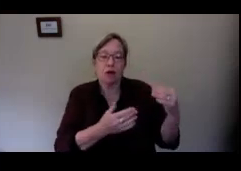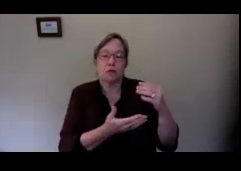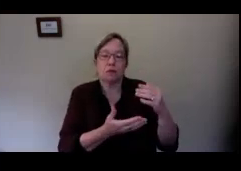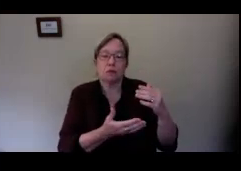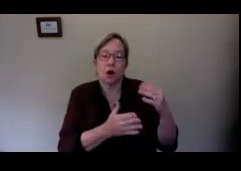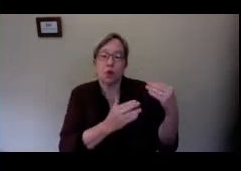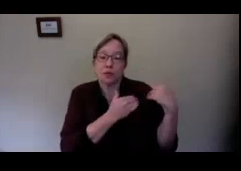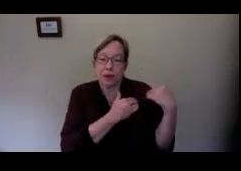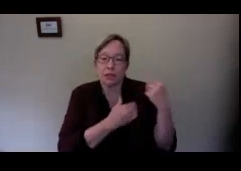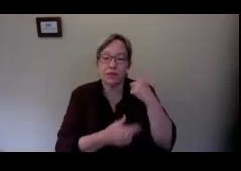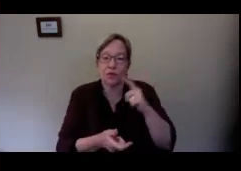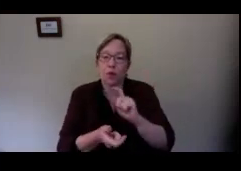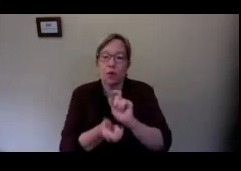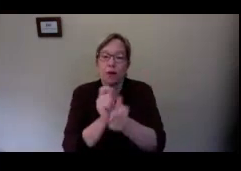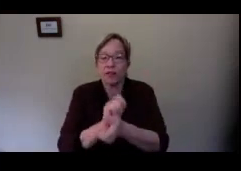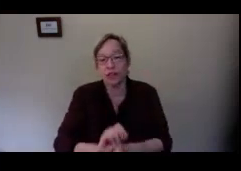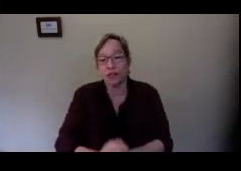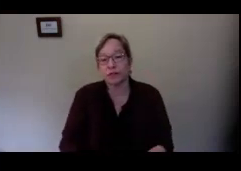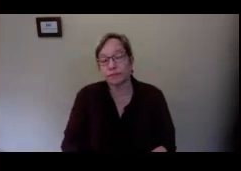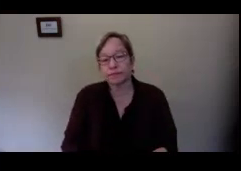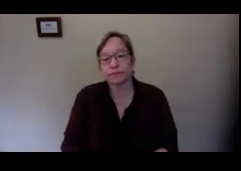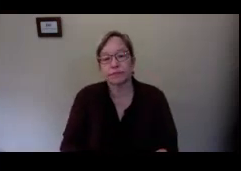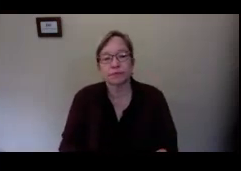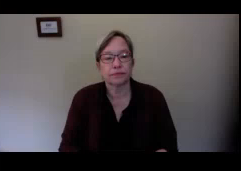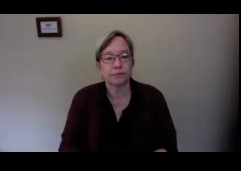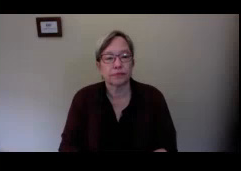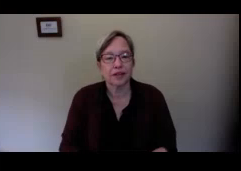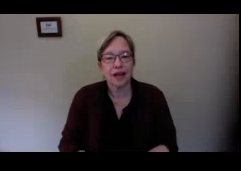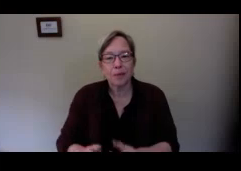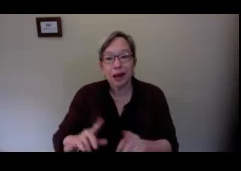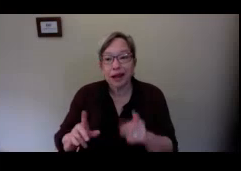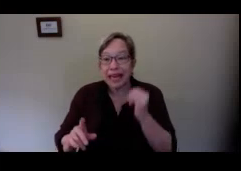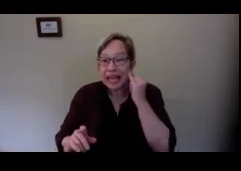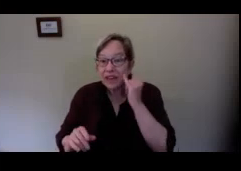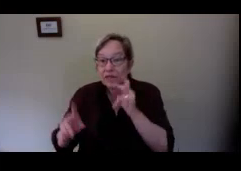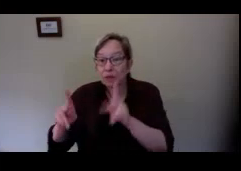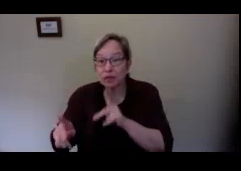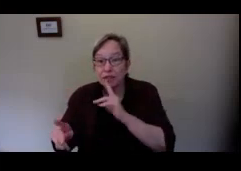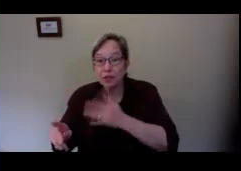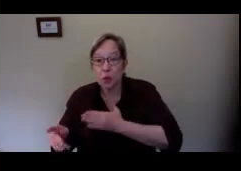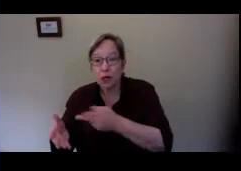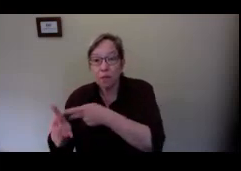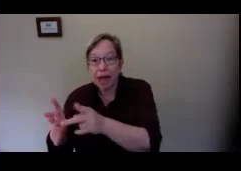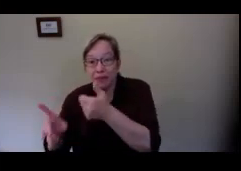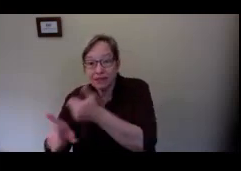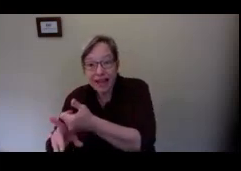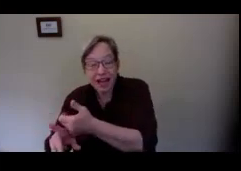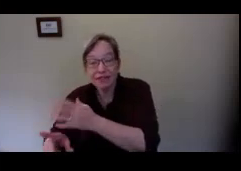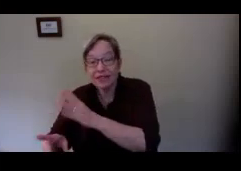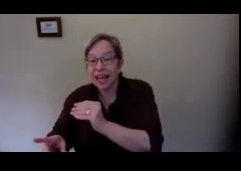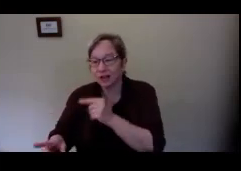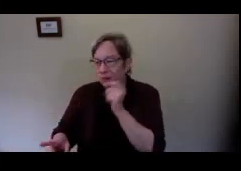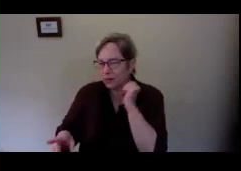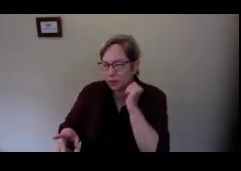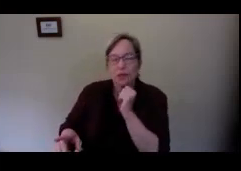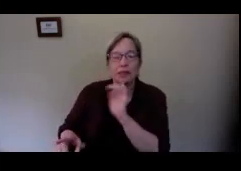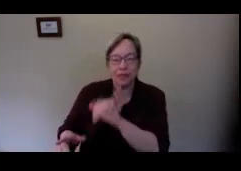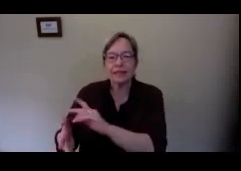pays for the modifications, and it's discriminatory not to allow them to do so. So examples